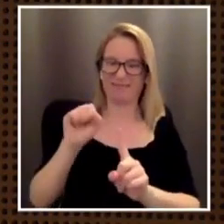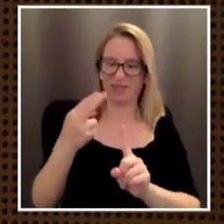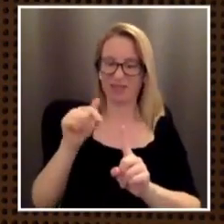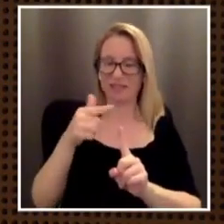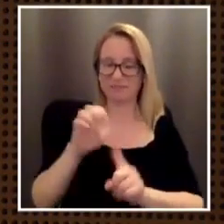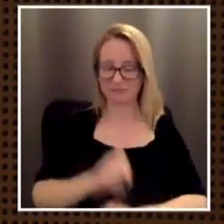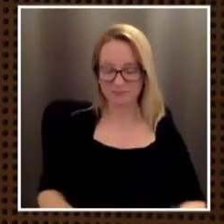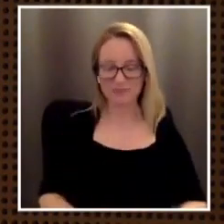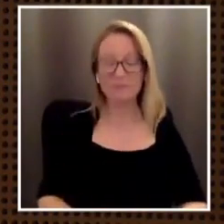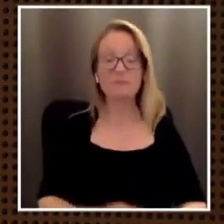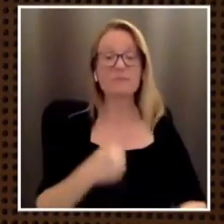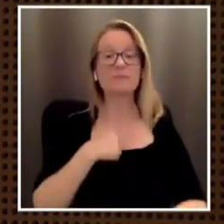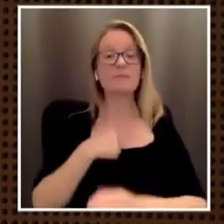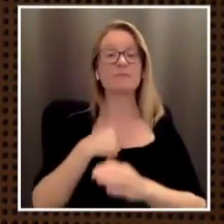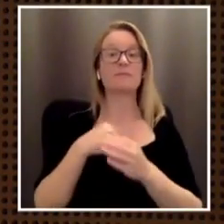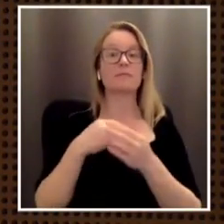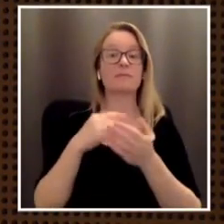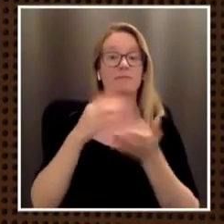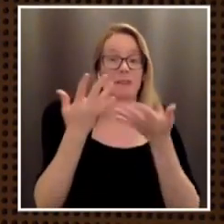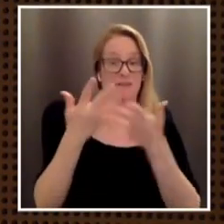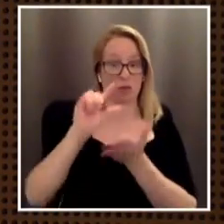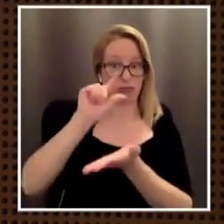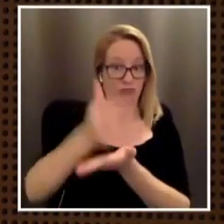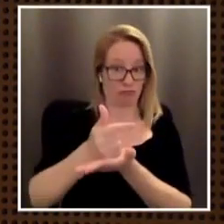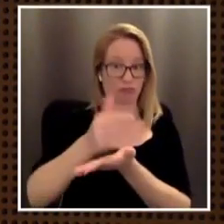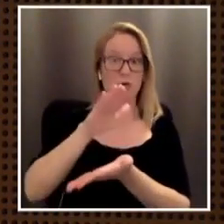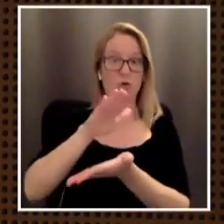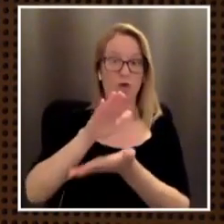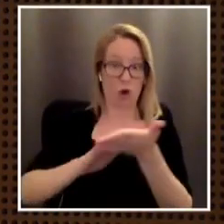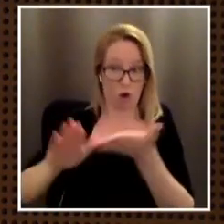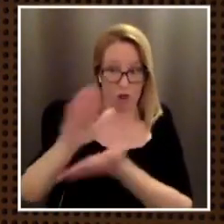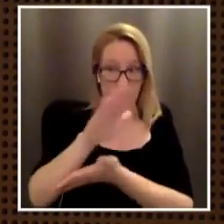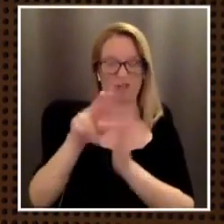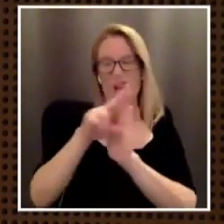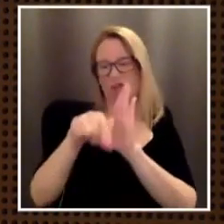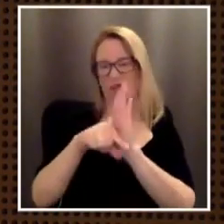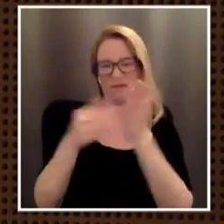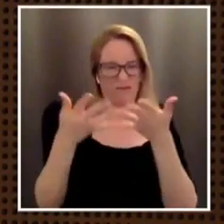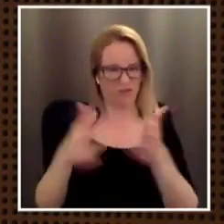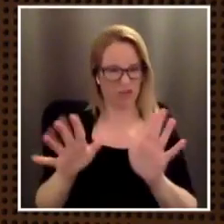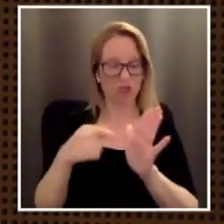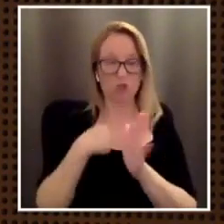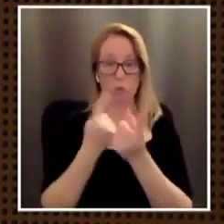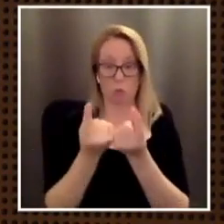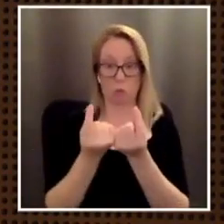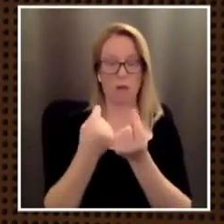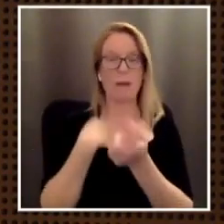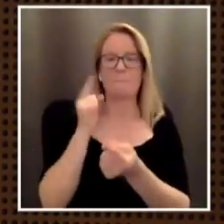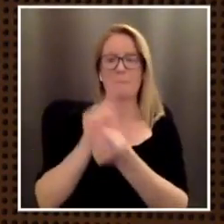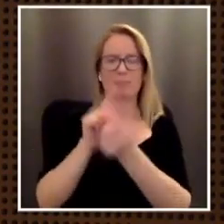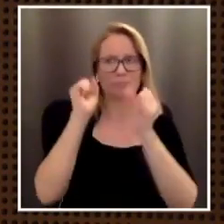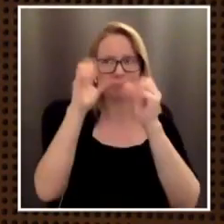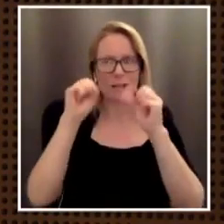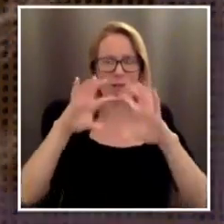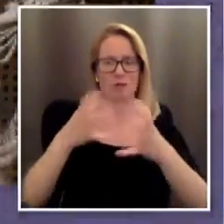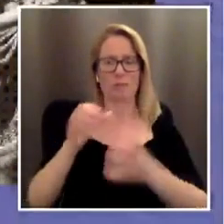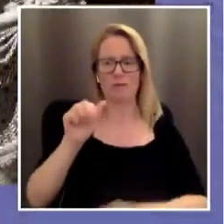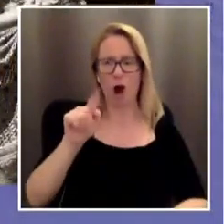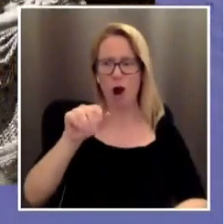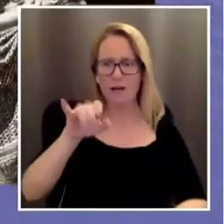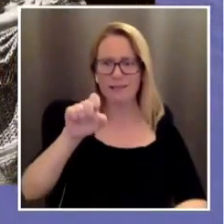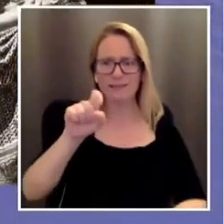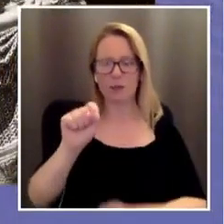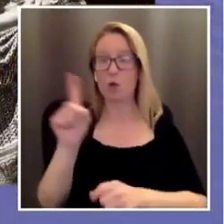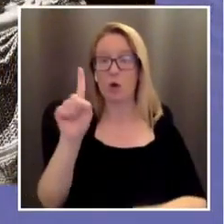When I got out of graduate school, when I got out of undergrad, I met an amazing group of artists in